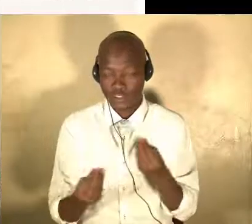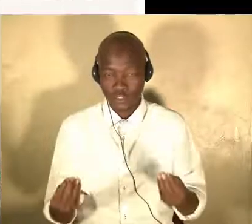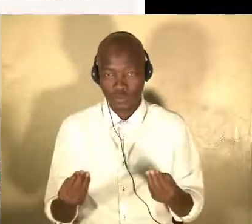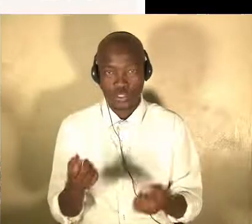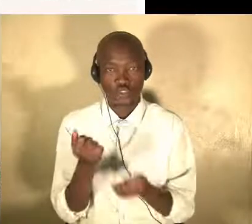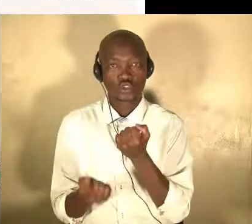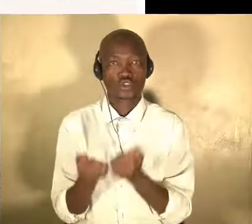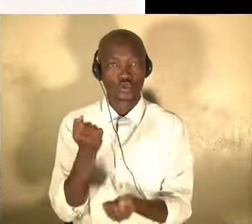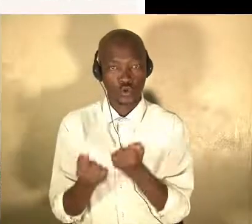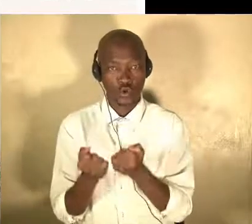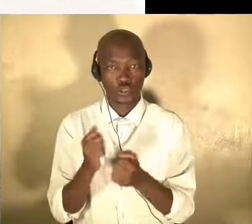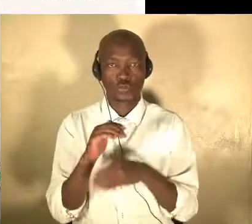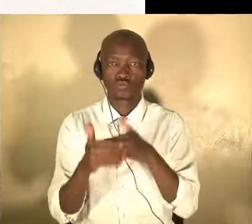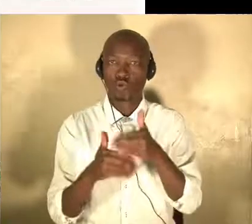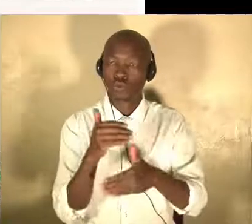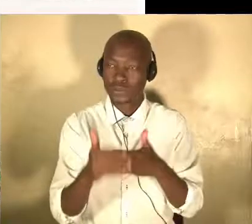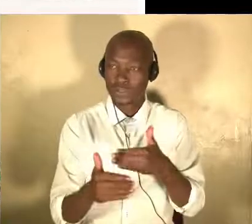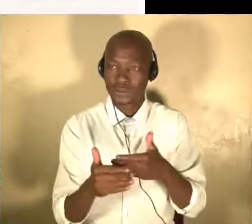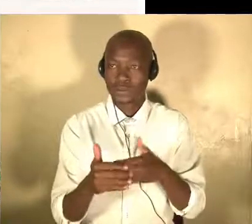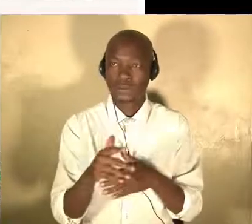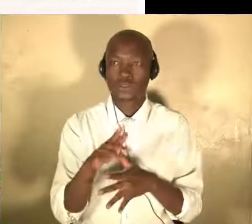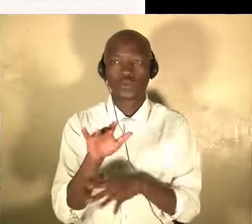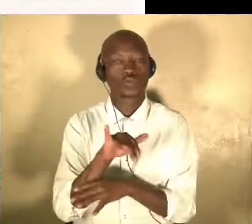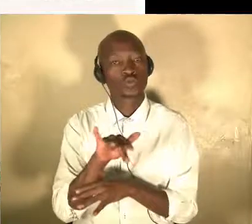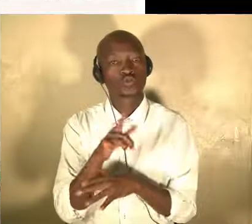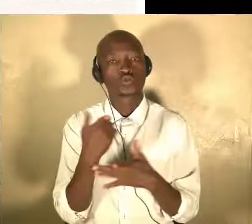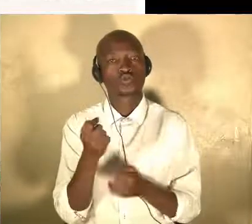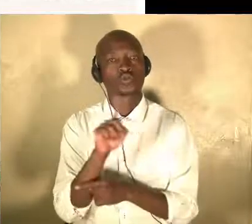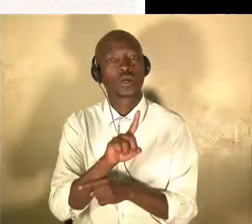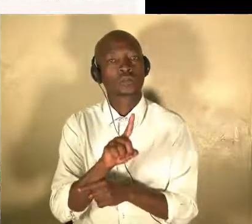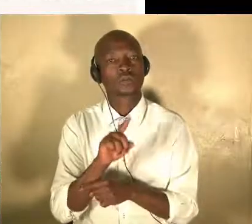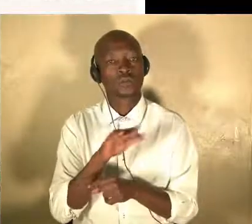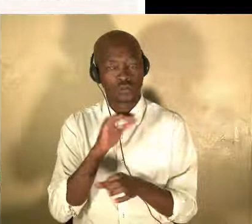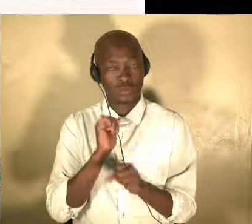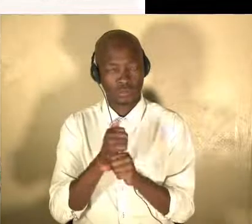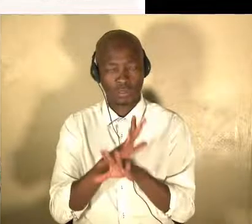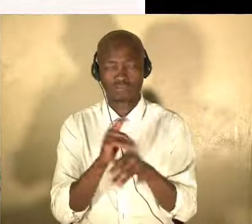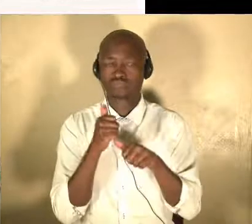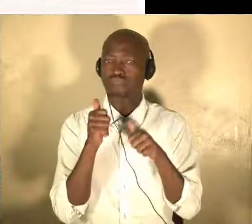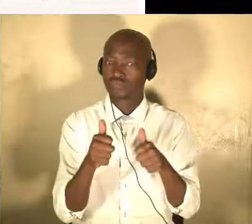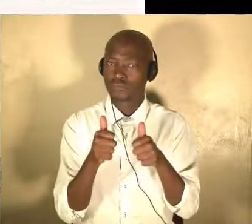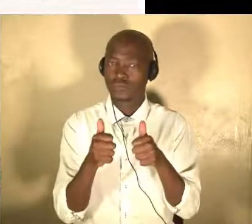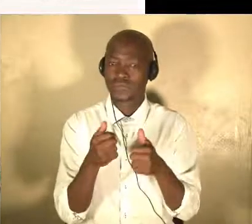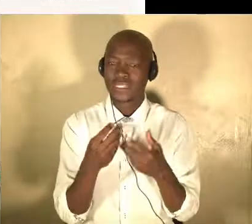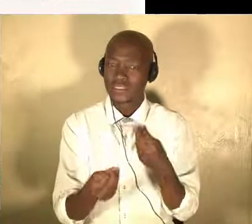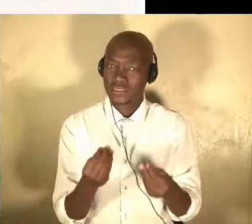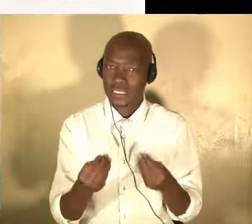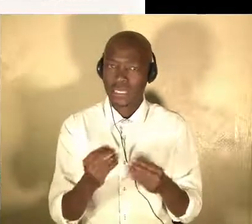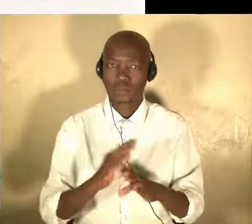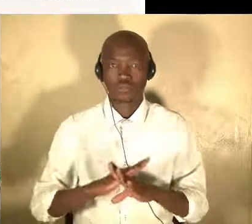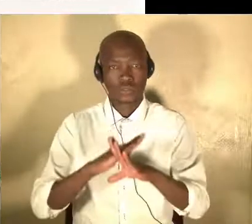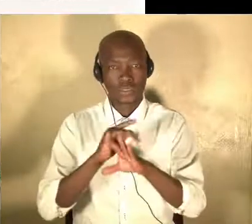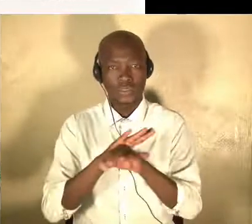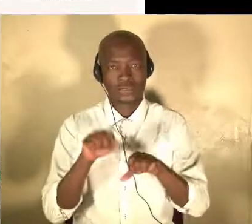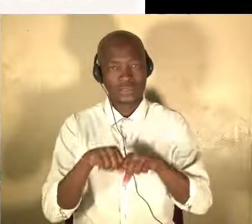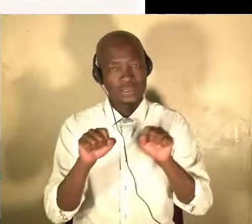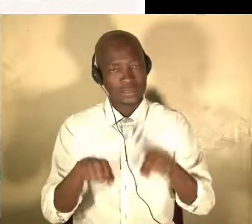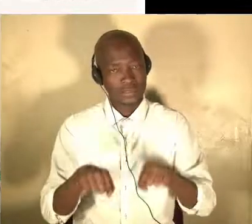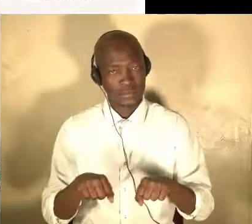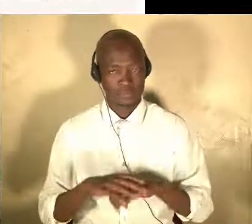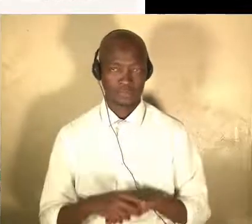processes, which would then consist a more effective child protection system and not just the foster care